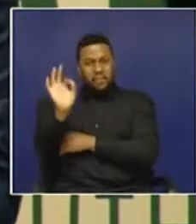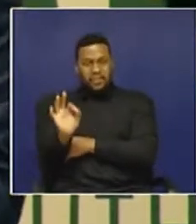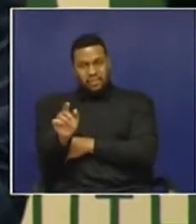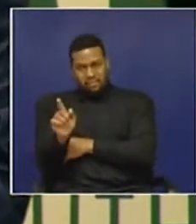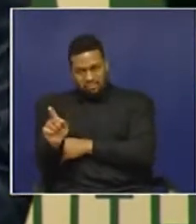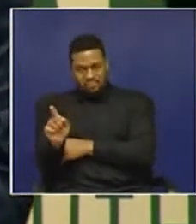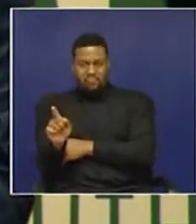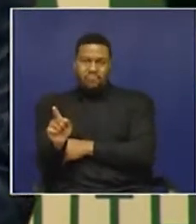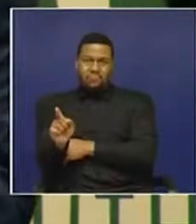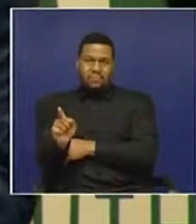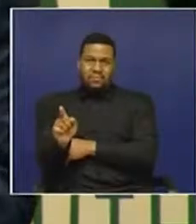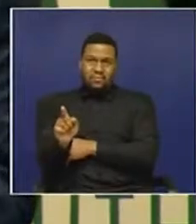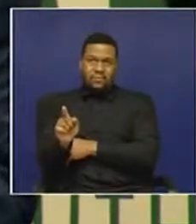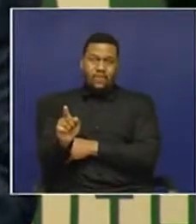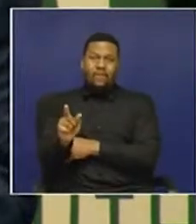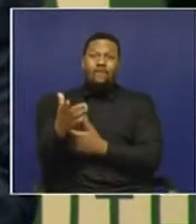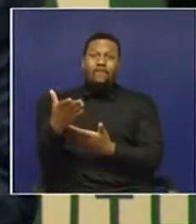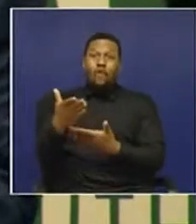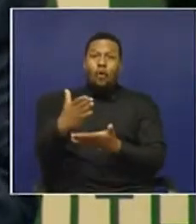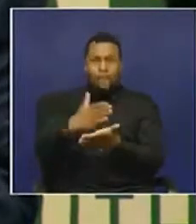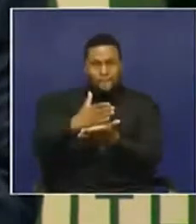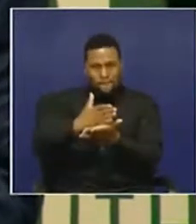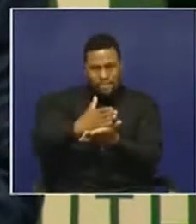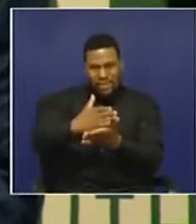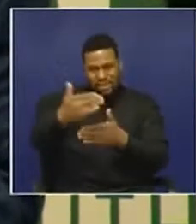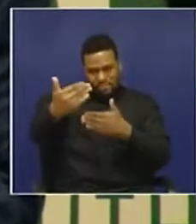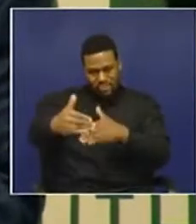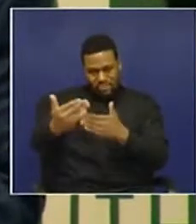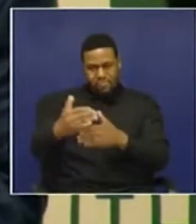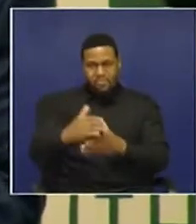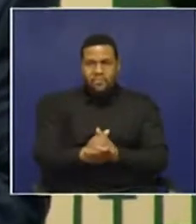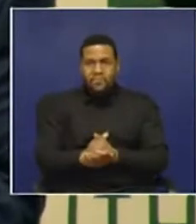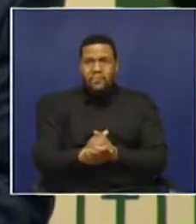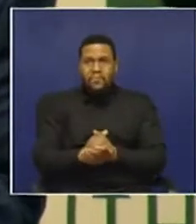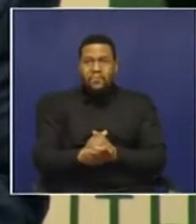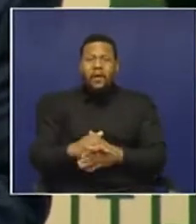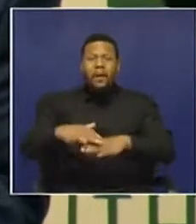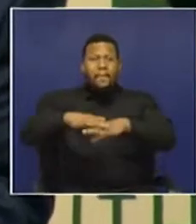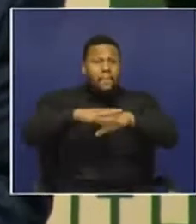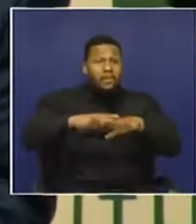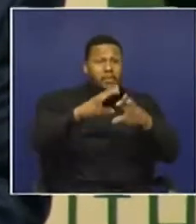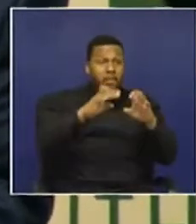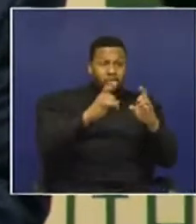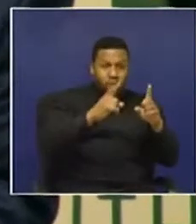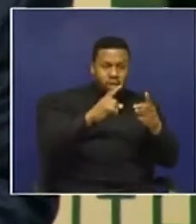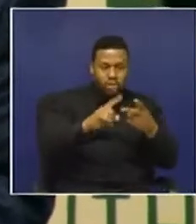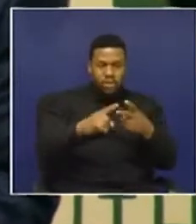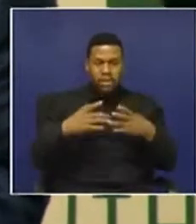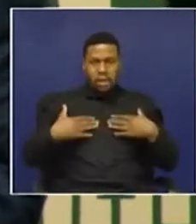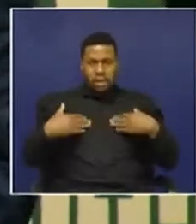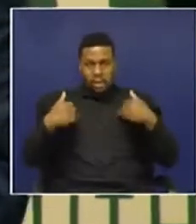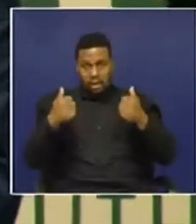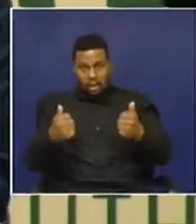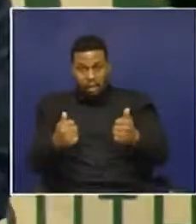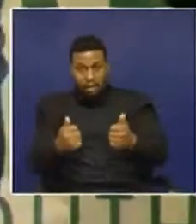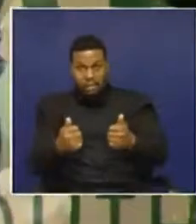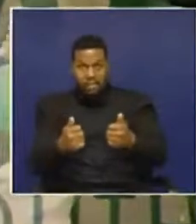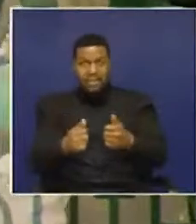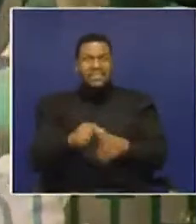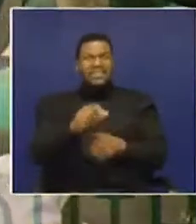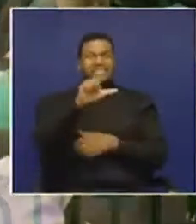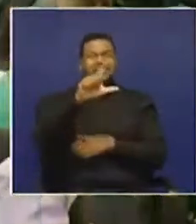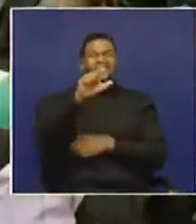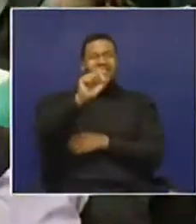the medium term. Basic education, health, and social protection constitute